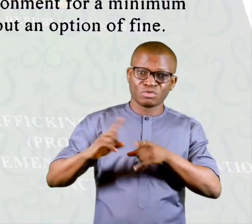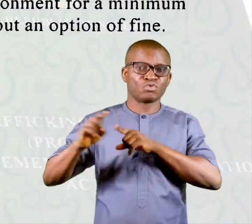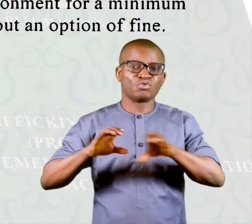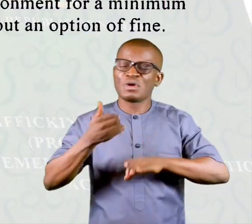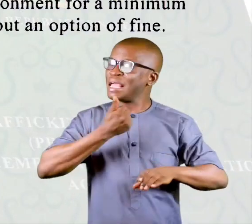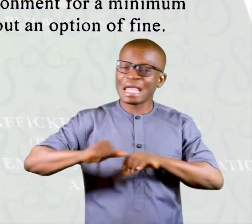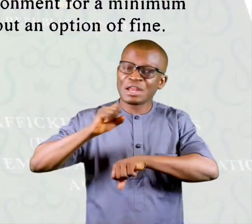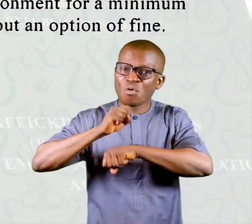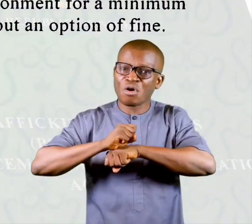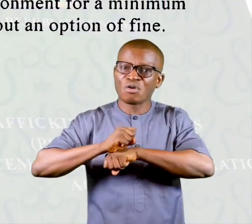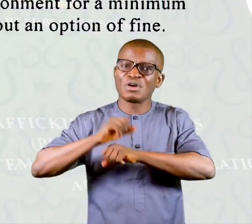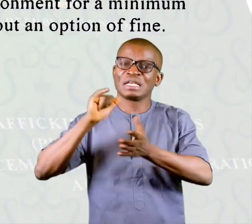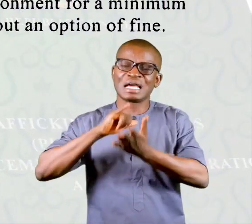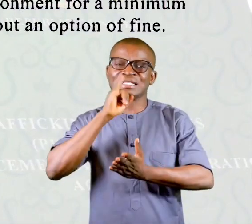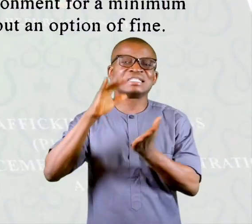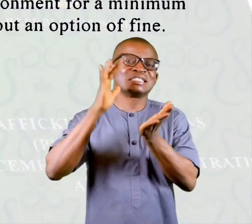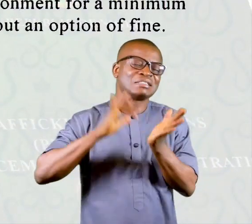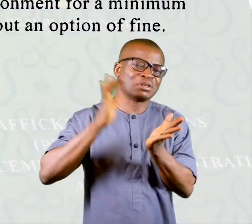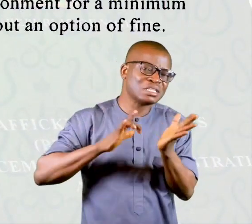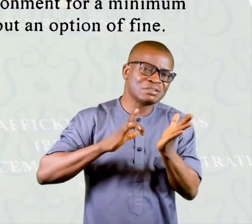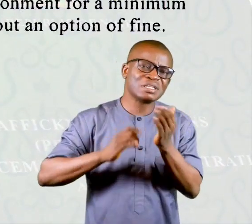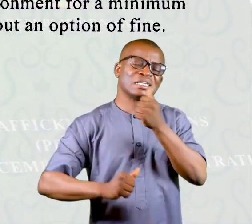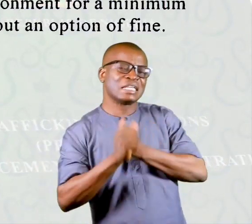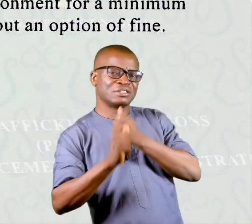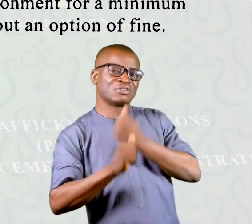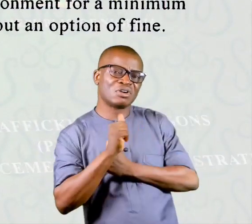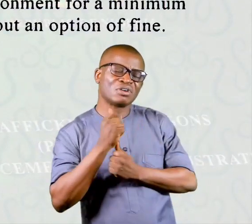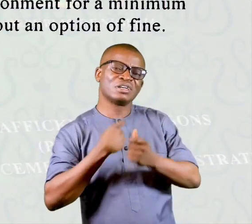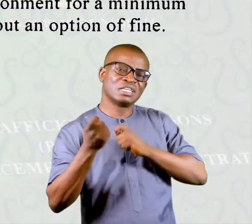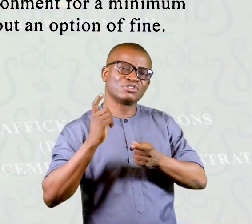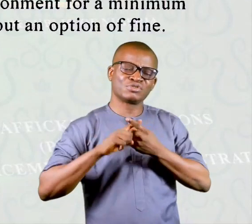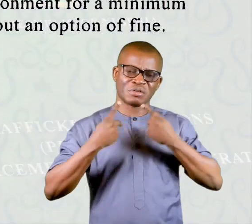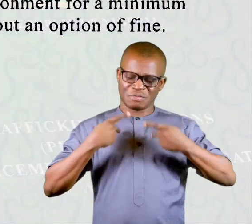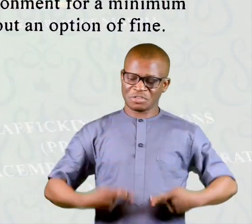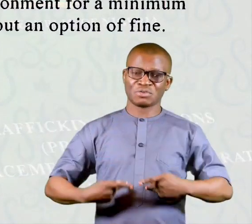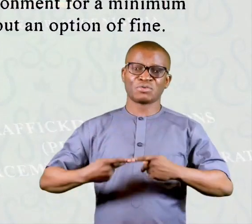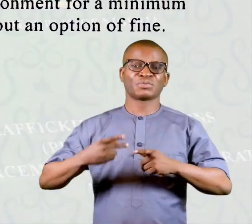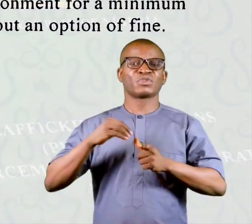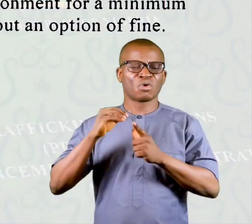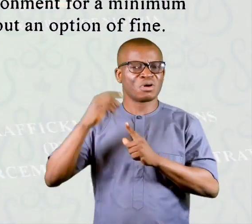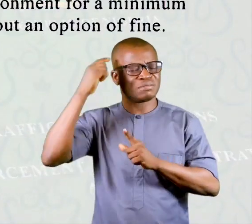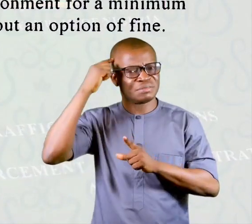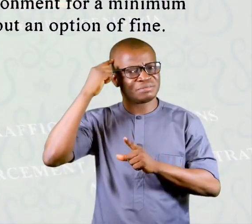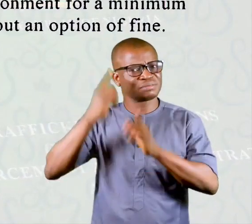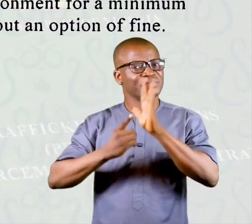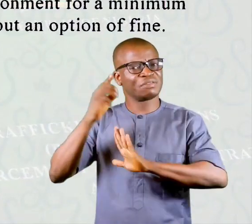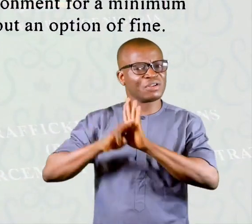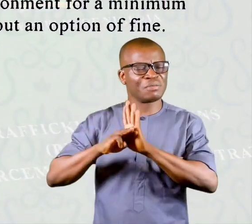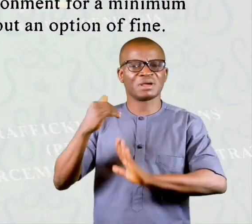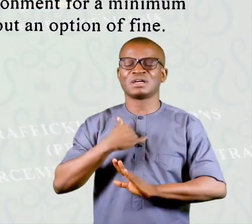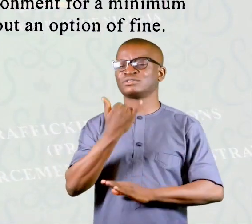child to do any work that is exploitative, injurious, hazardous to to his or physical or psychological